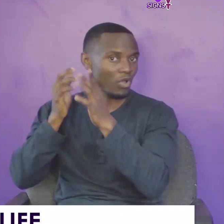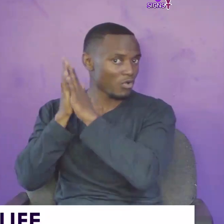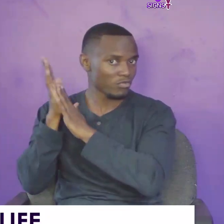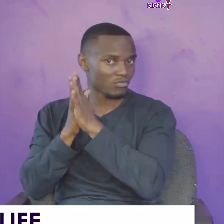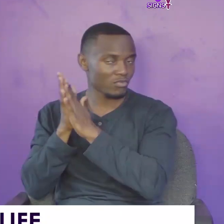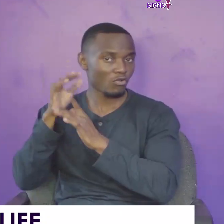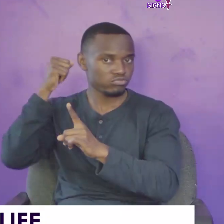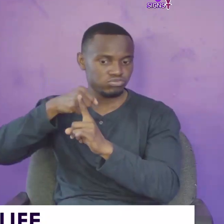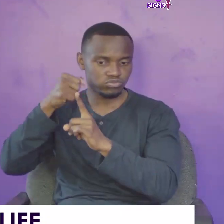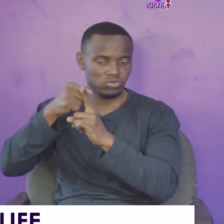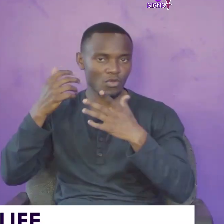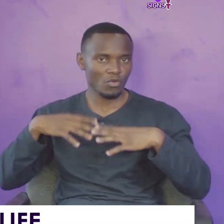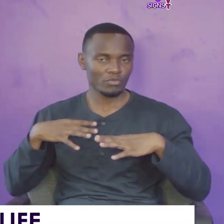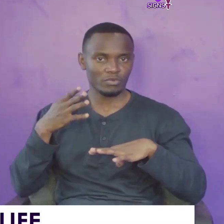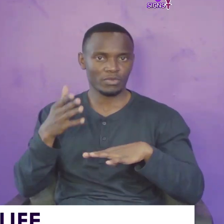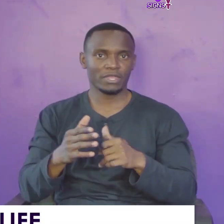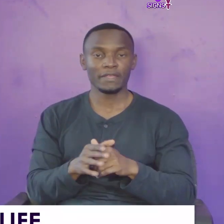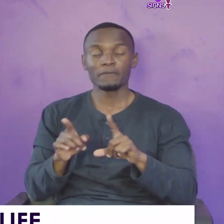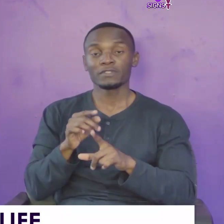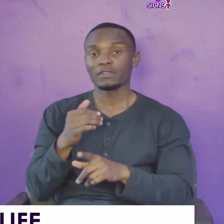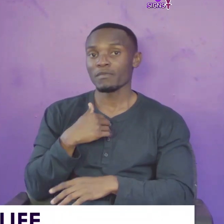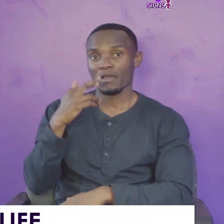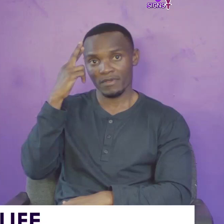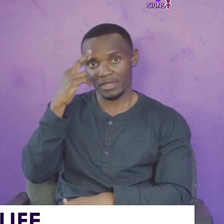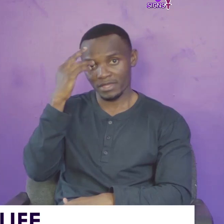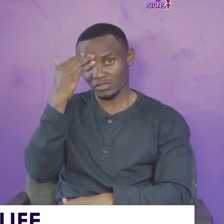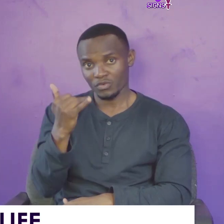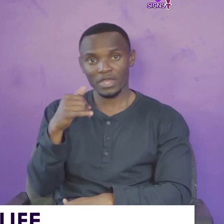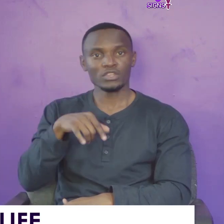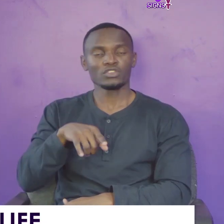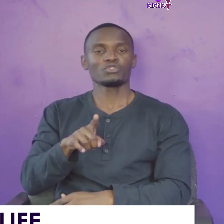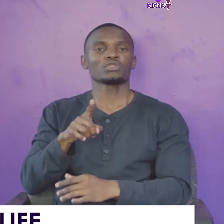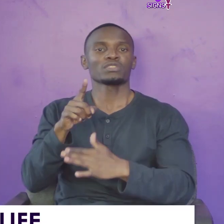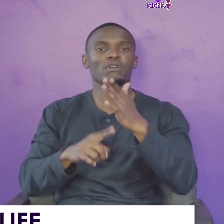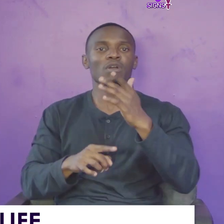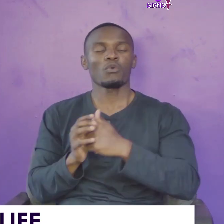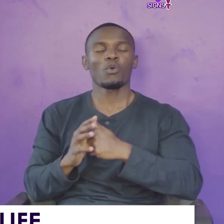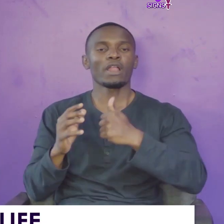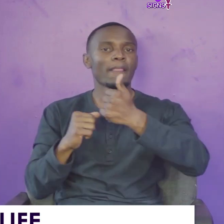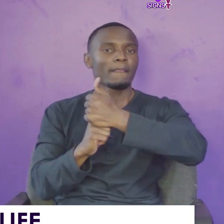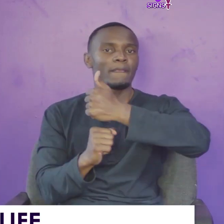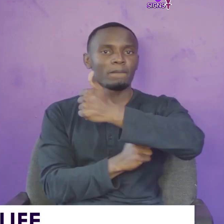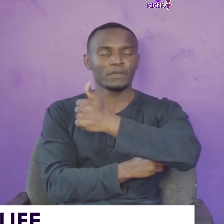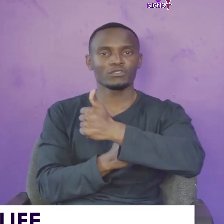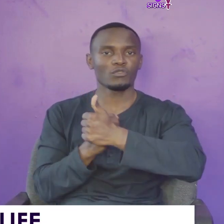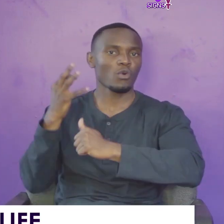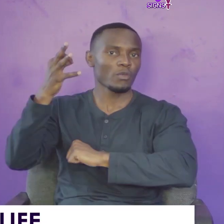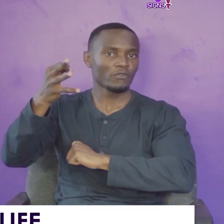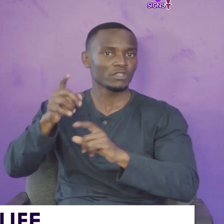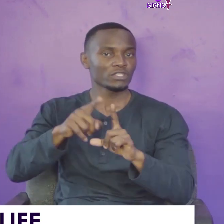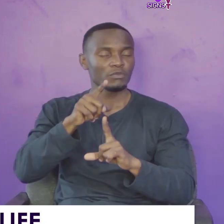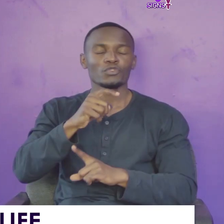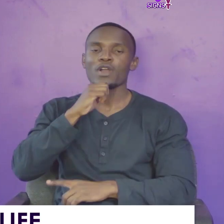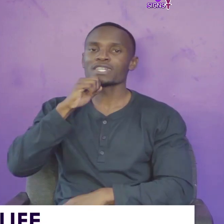there's a reason why I'm taking you back to that history. You are Okay. the bridge to the future. All right. Your sons and daughters of the Mau Mau.